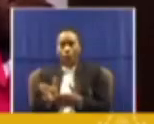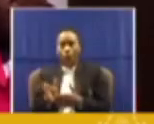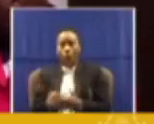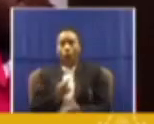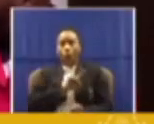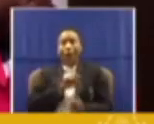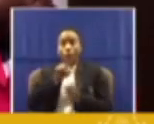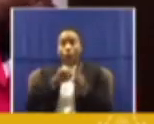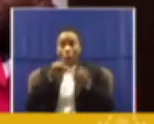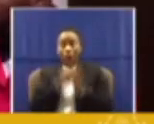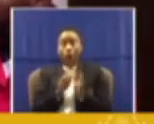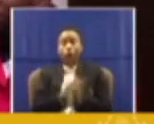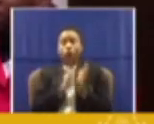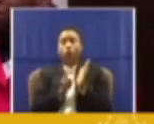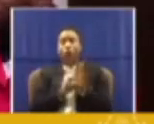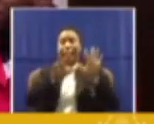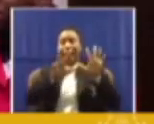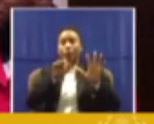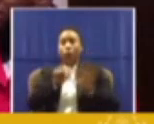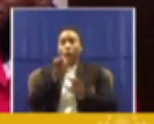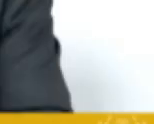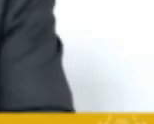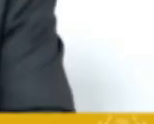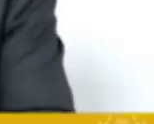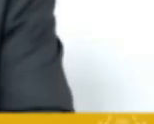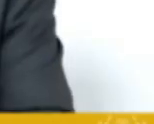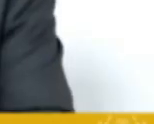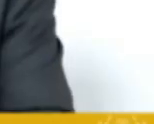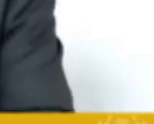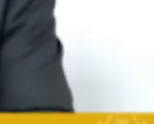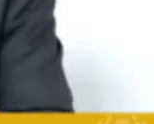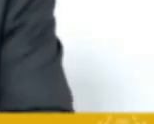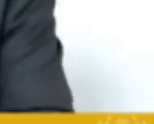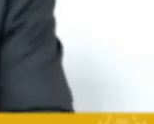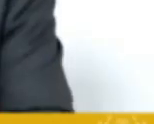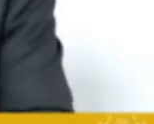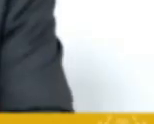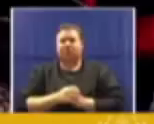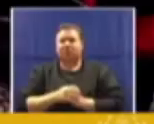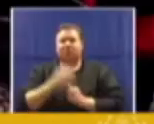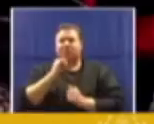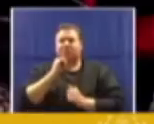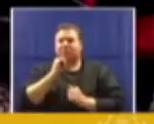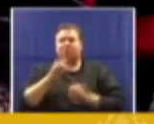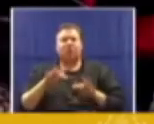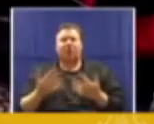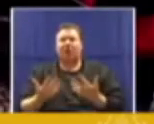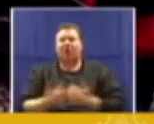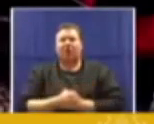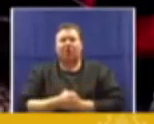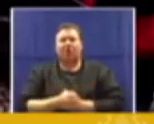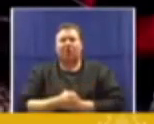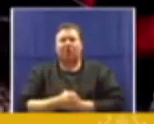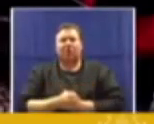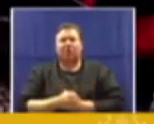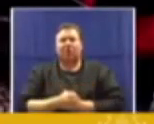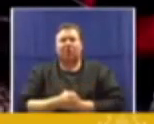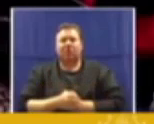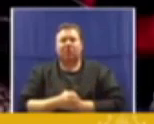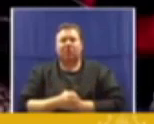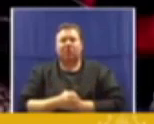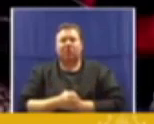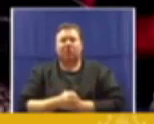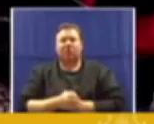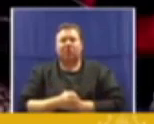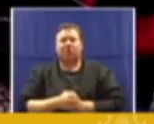hold the executive accountable. The Parliament can't sleep and allow the executive to do as they please. Therefore, for the president to